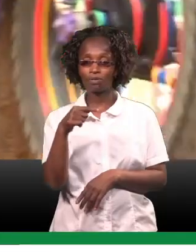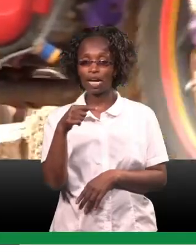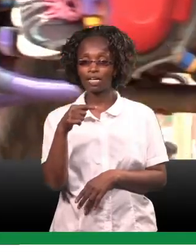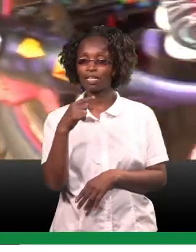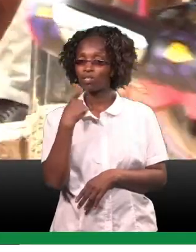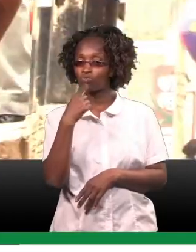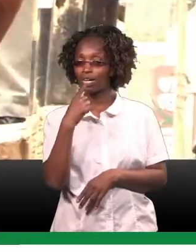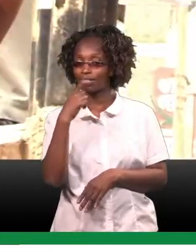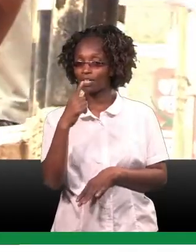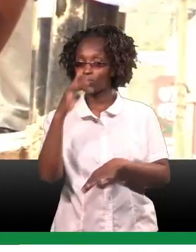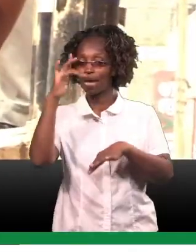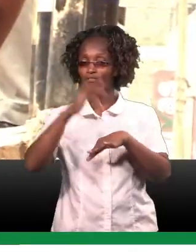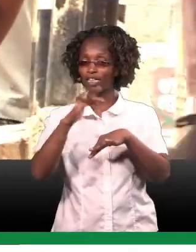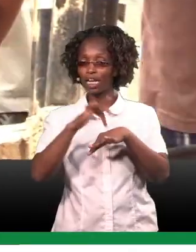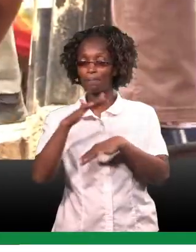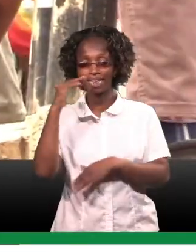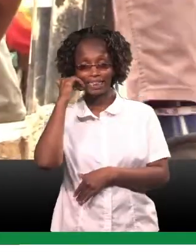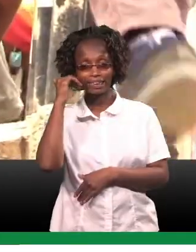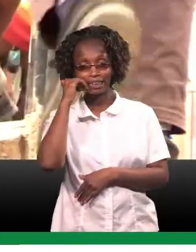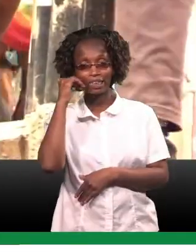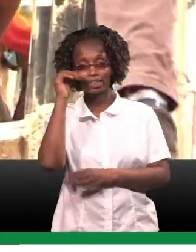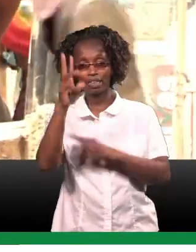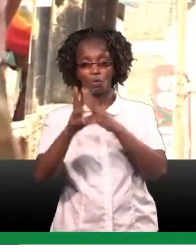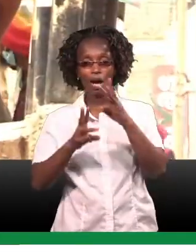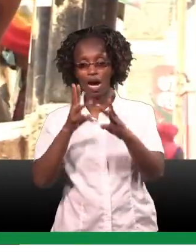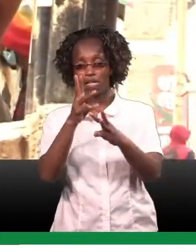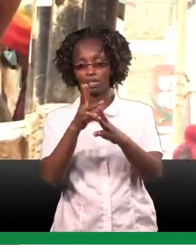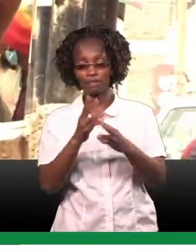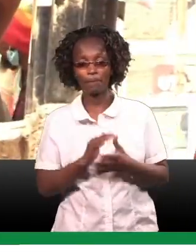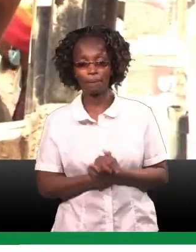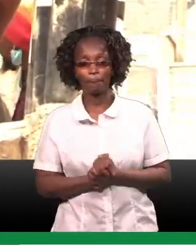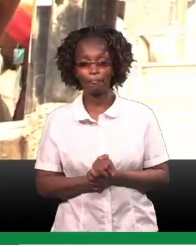kuathirika na ugonjwa huo. Joy Nzula, Undugu TV.